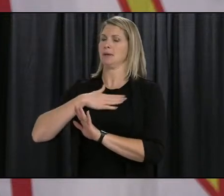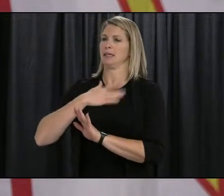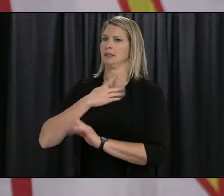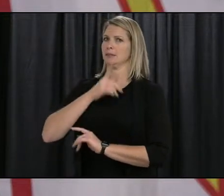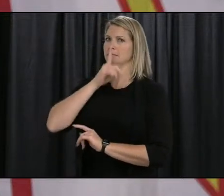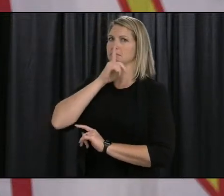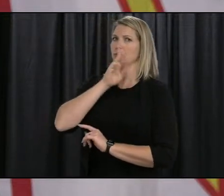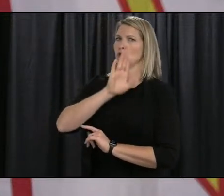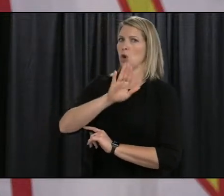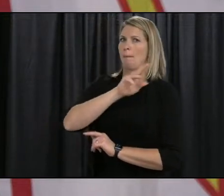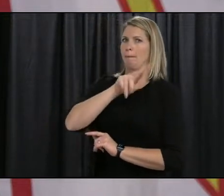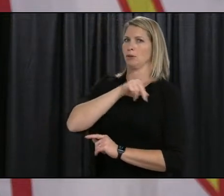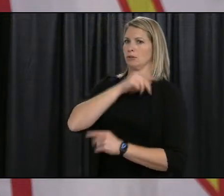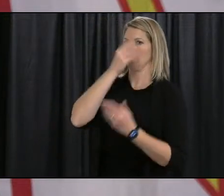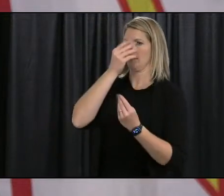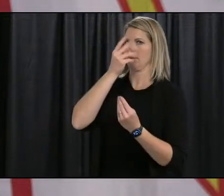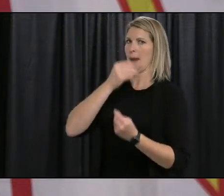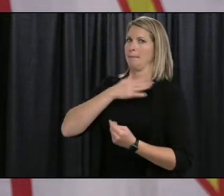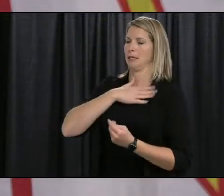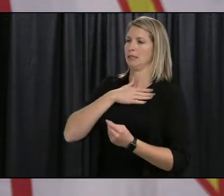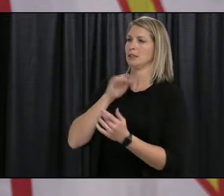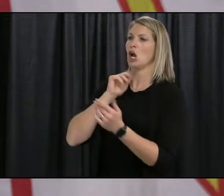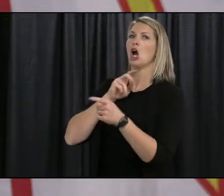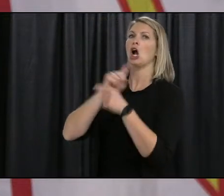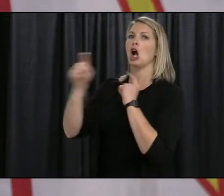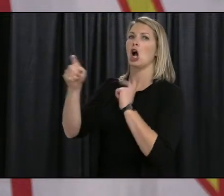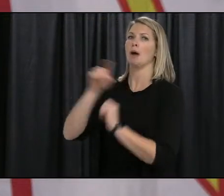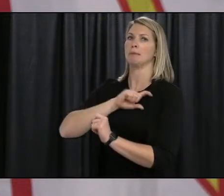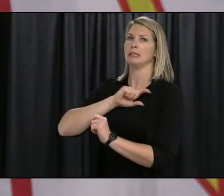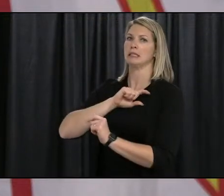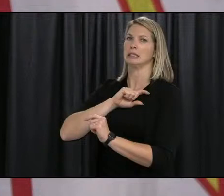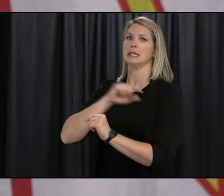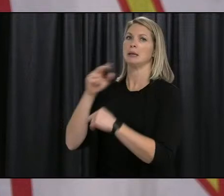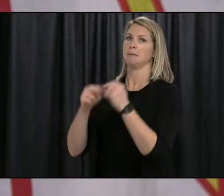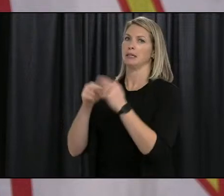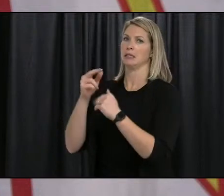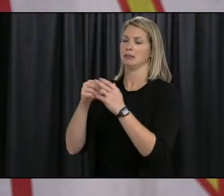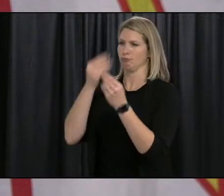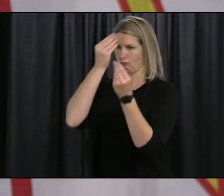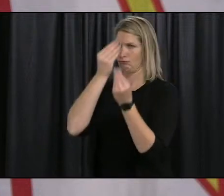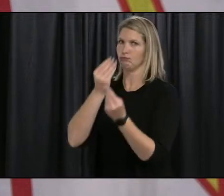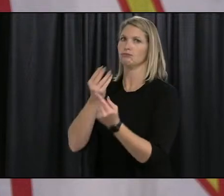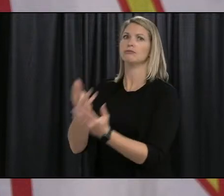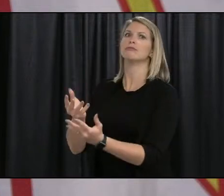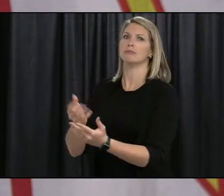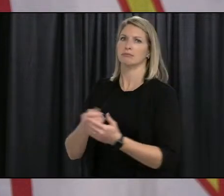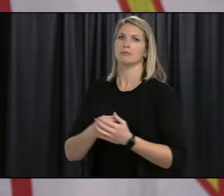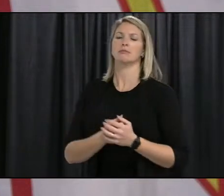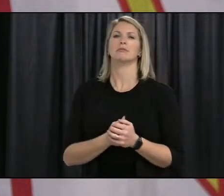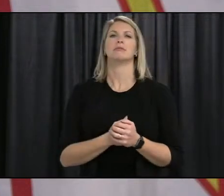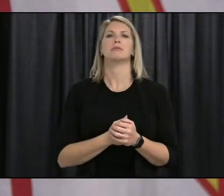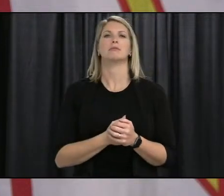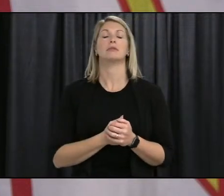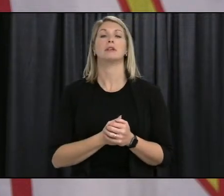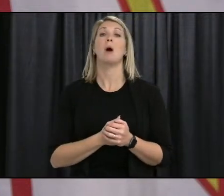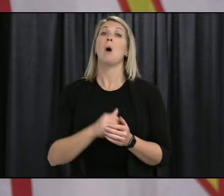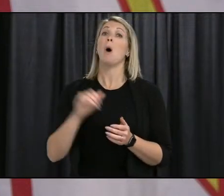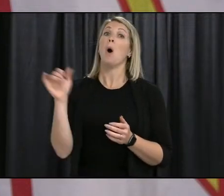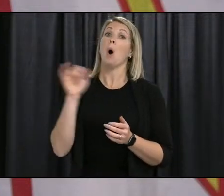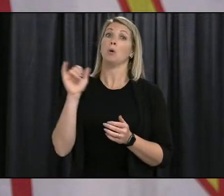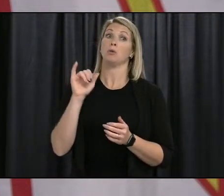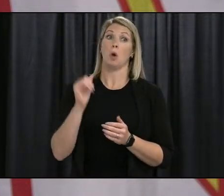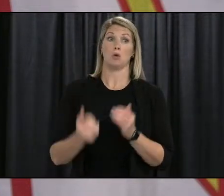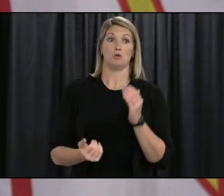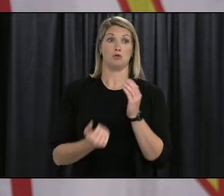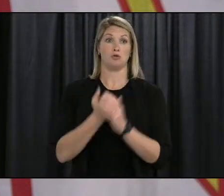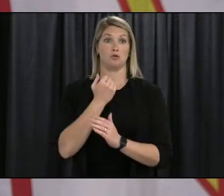to them and contact your nearest police detachment to report it. It is not at all surprising that we continue to see new